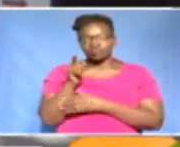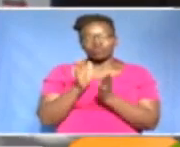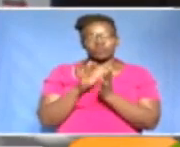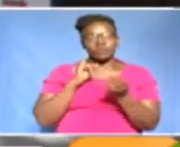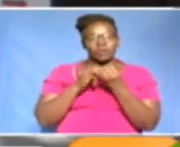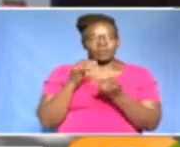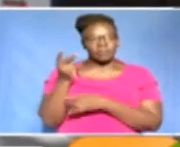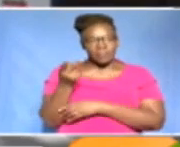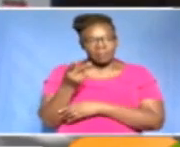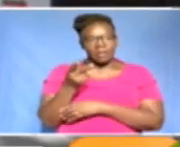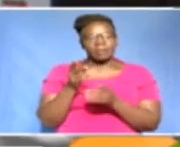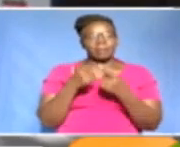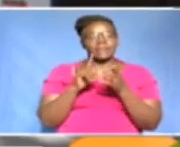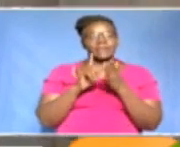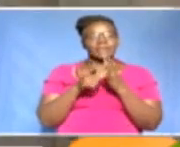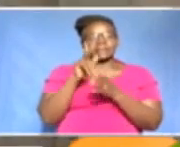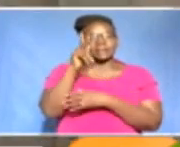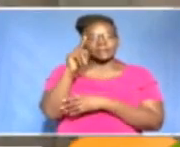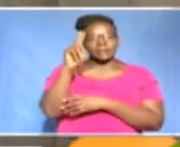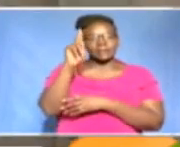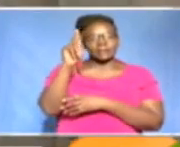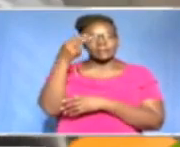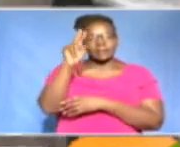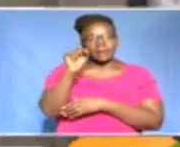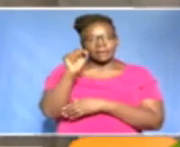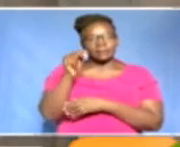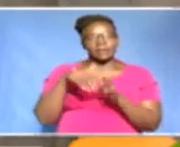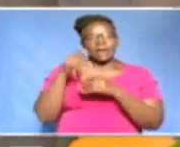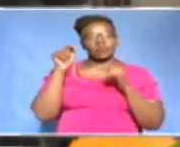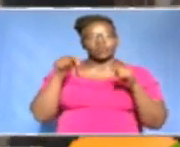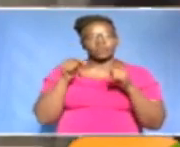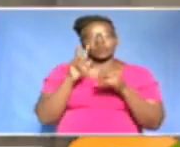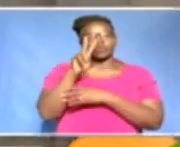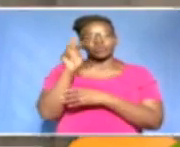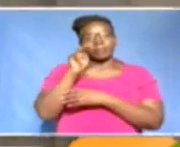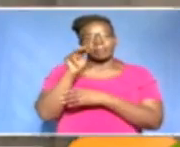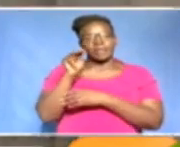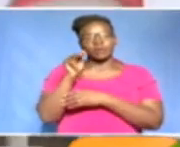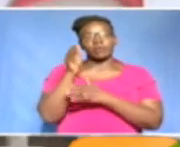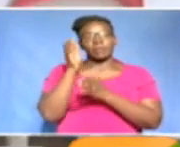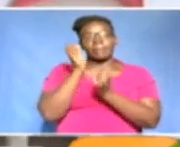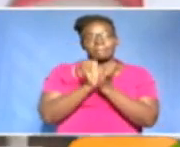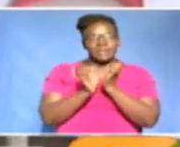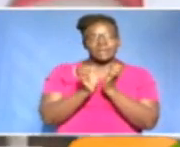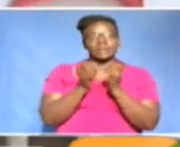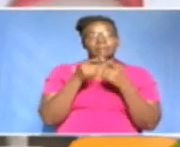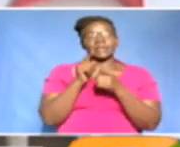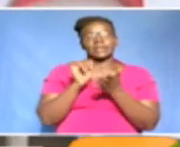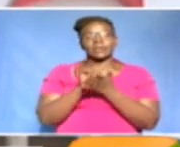was, however, released today on a 2 million shilling cash bail. The orders by senior resident magistrate